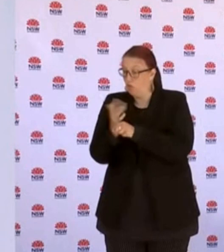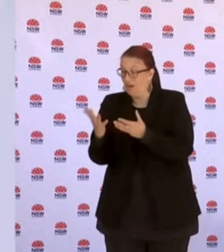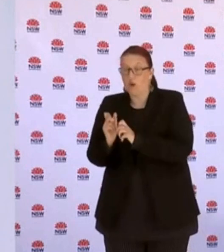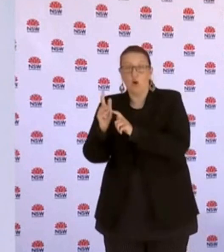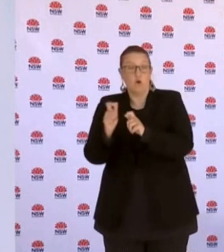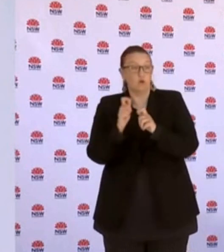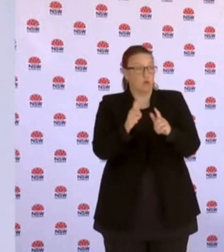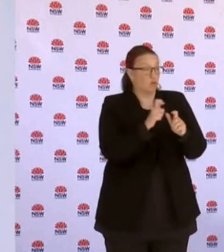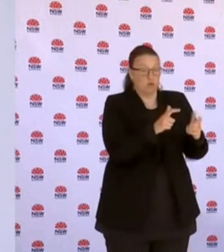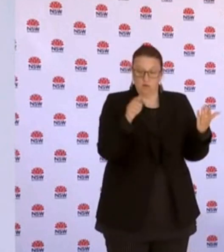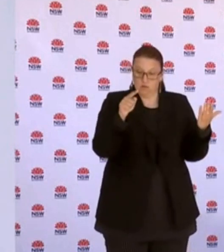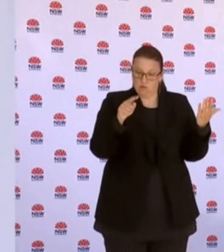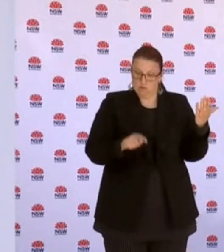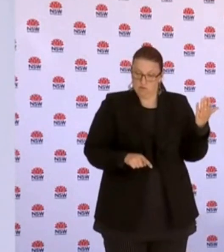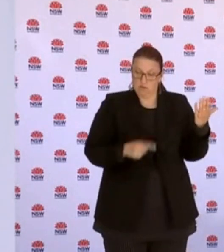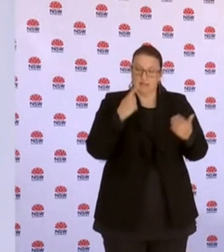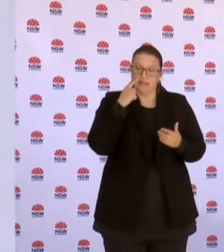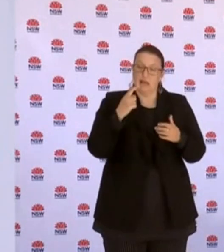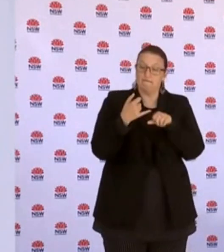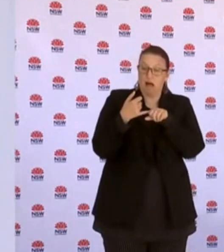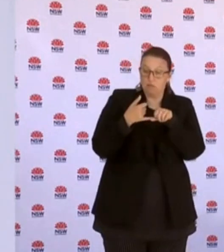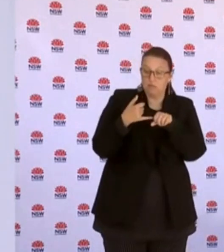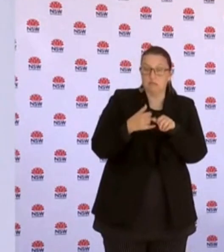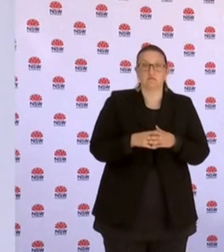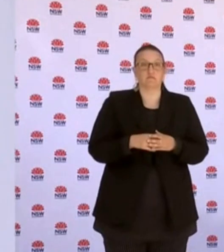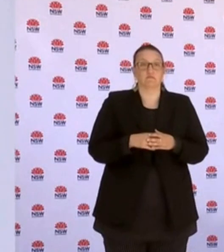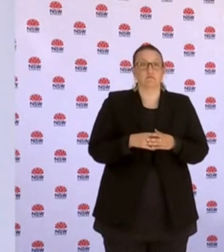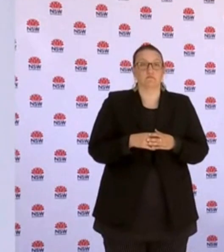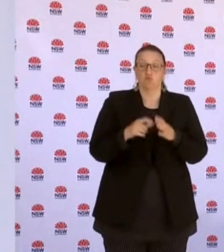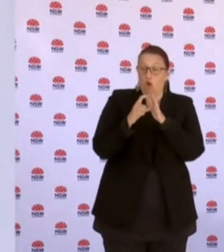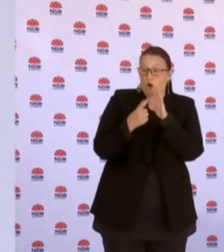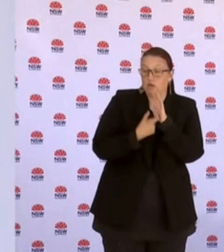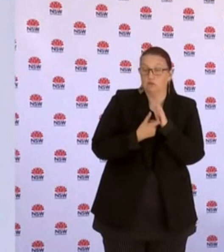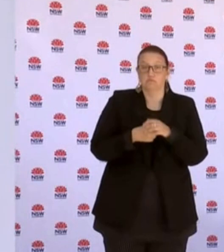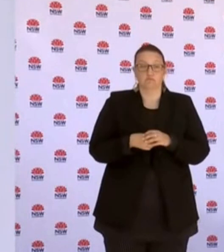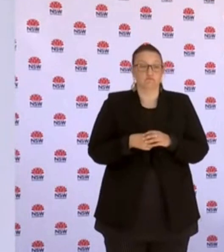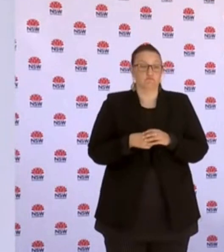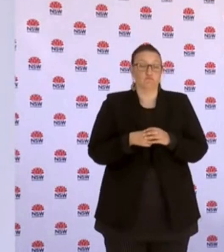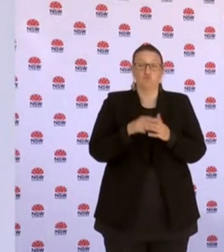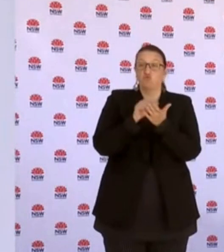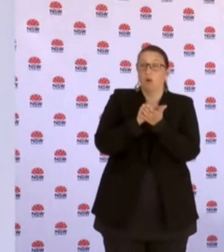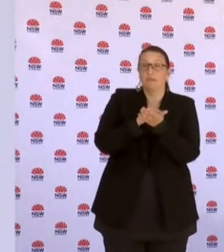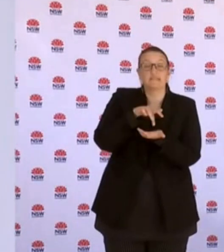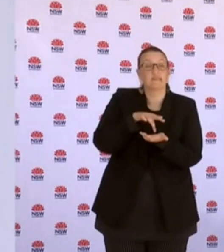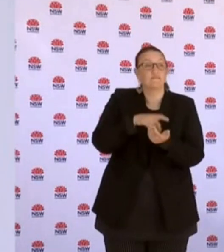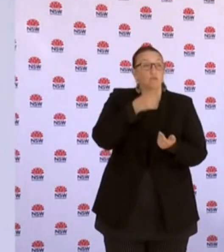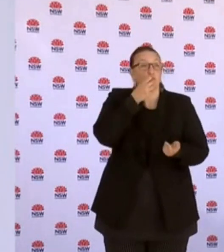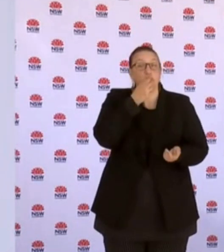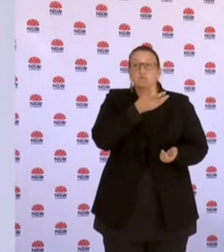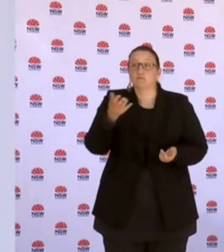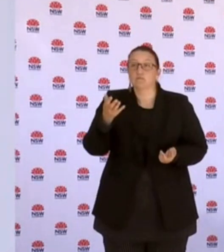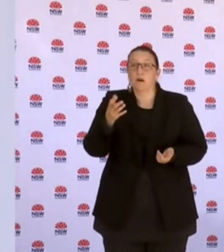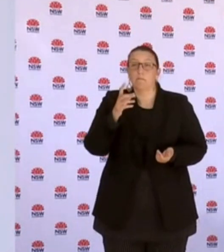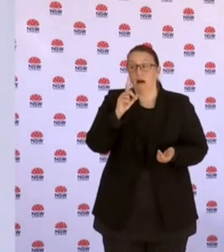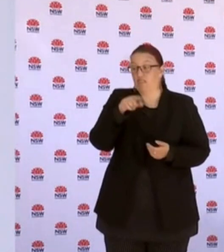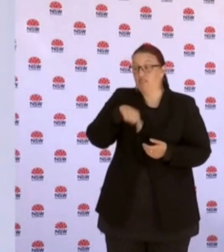highlighting pharmacies, medical centres, supermarkets. And for people to think that they could be exposed to COVID no matter where